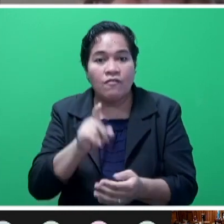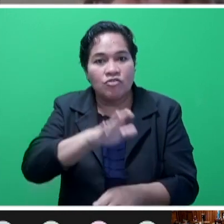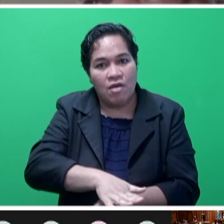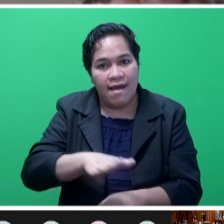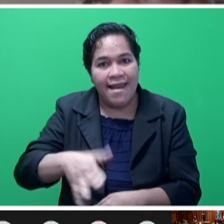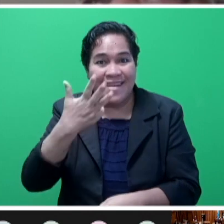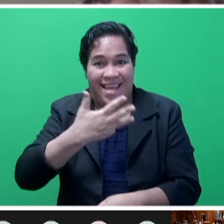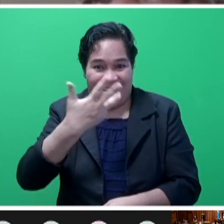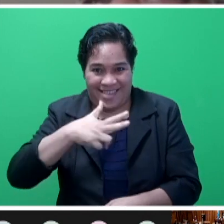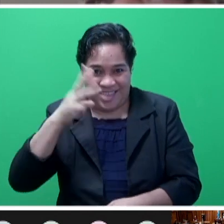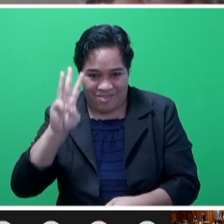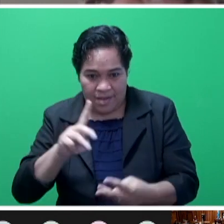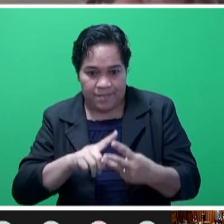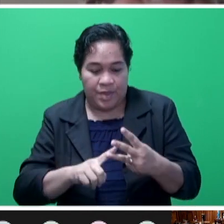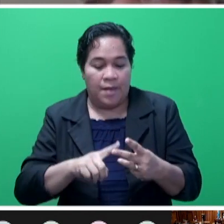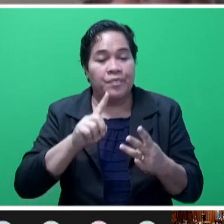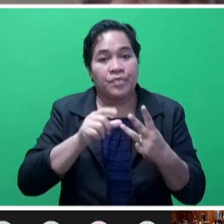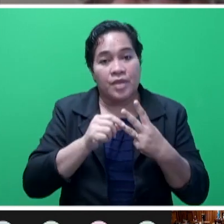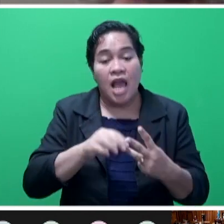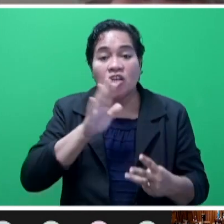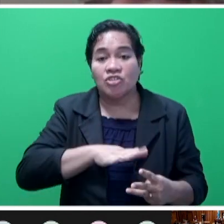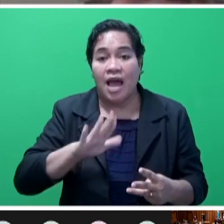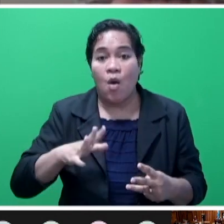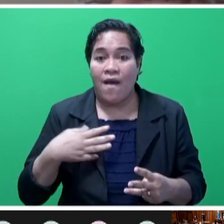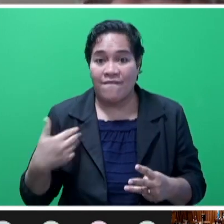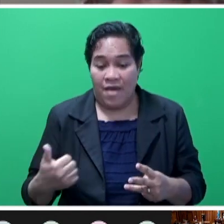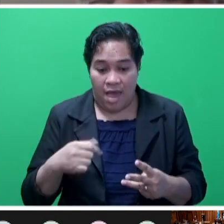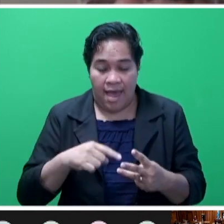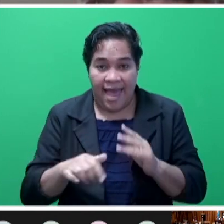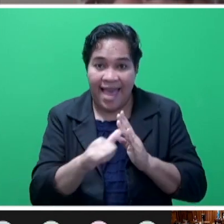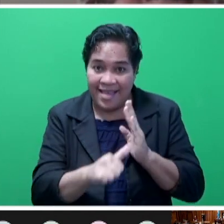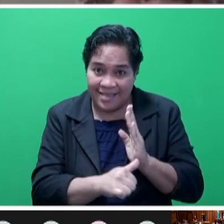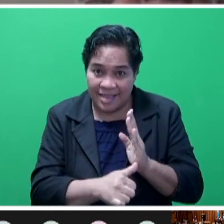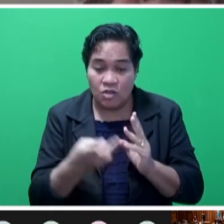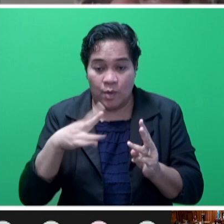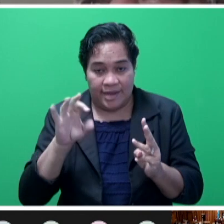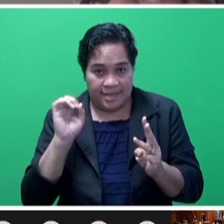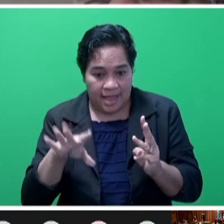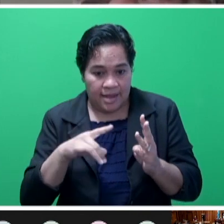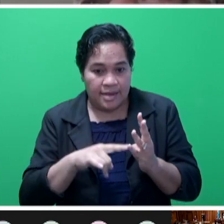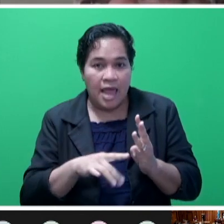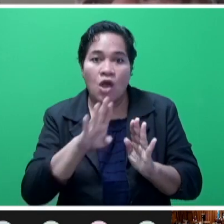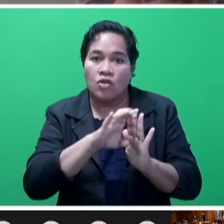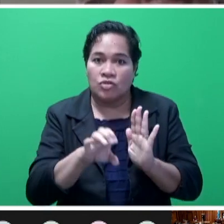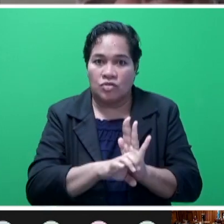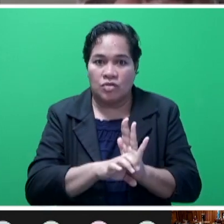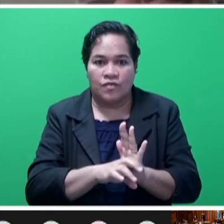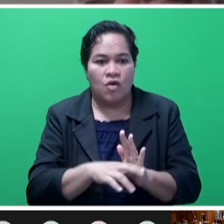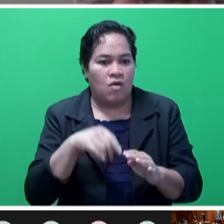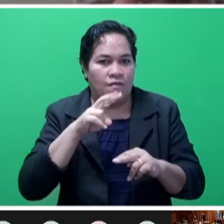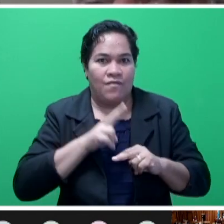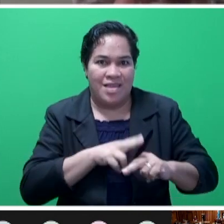the Child Welfare Act of 2010, and the Constitution of the Republic of Fiji